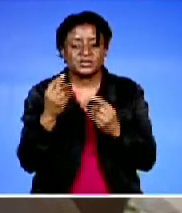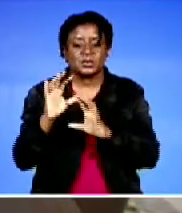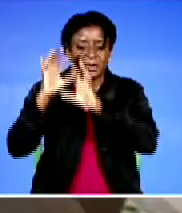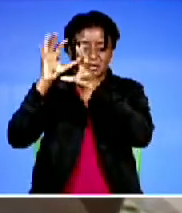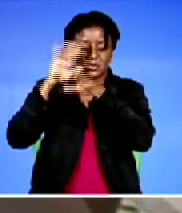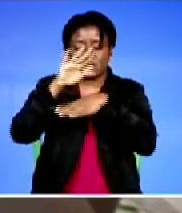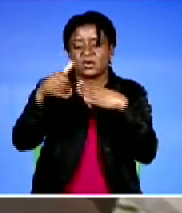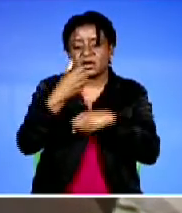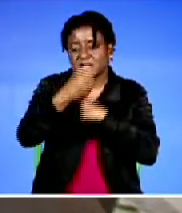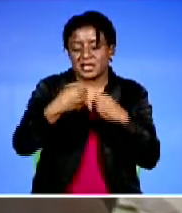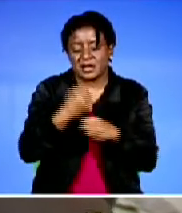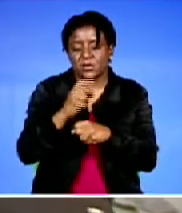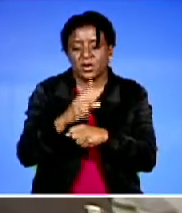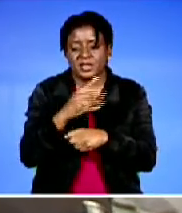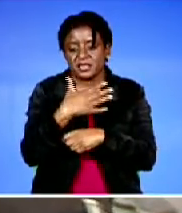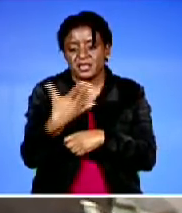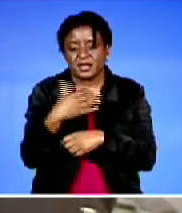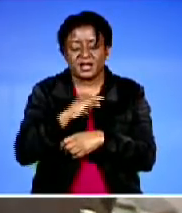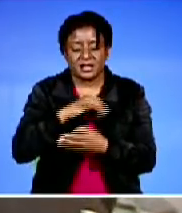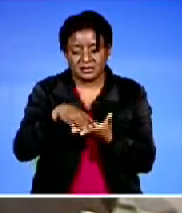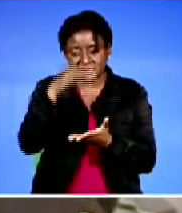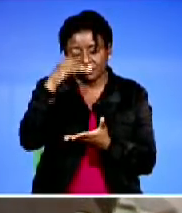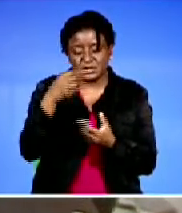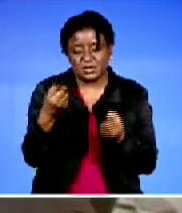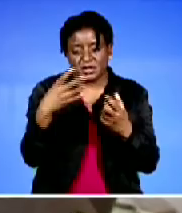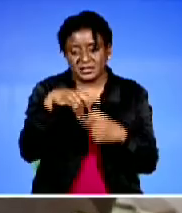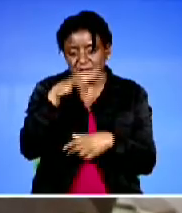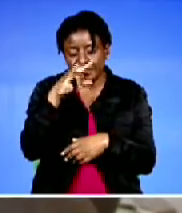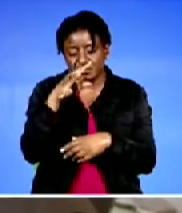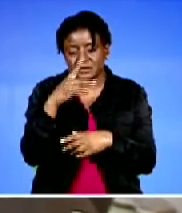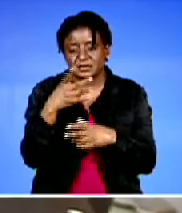year-round. One of the things I've found is that a lot of kids are actually